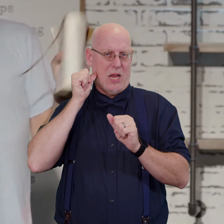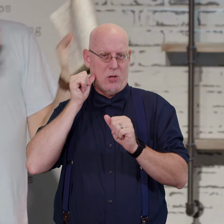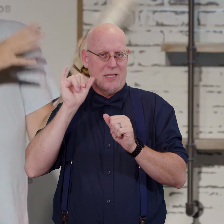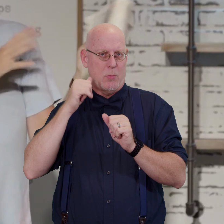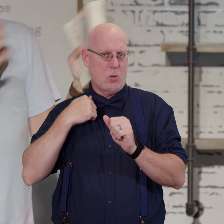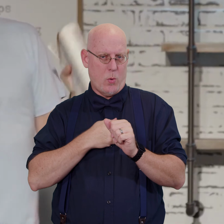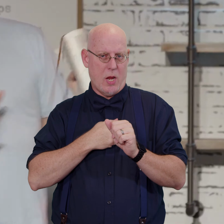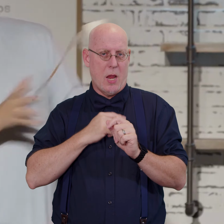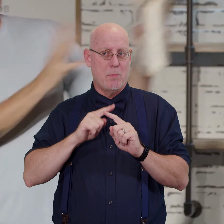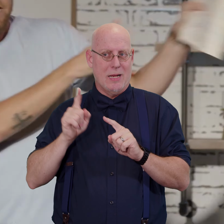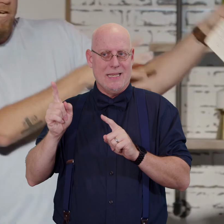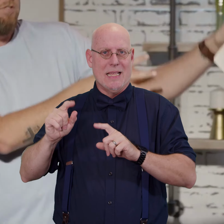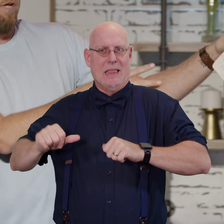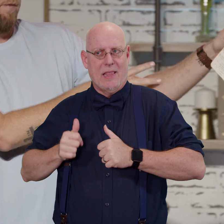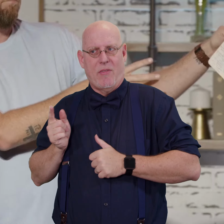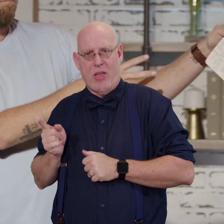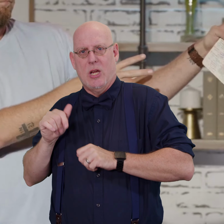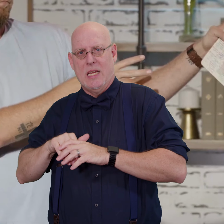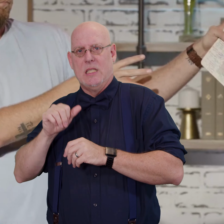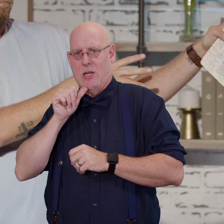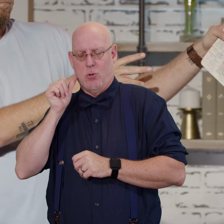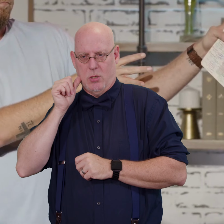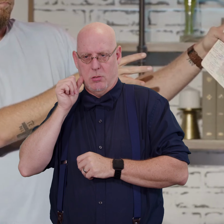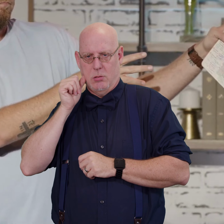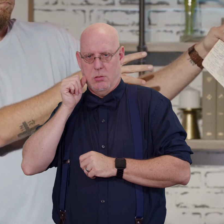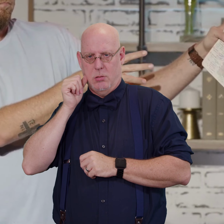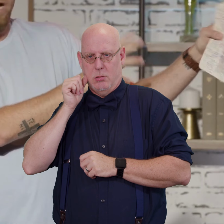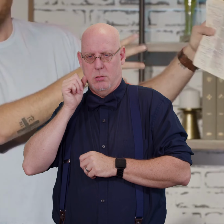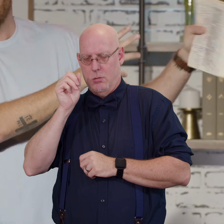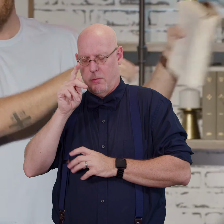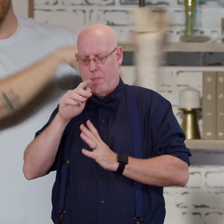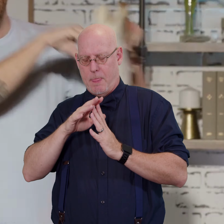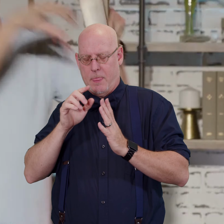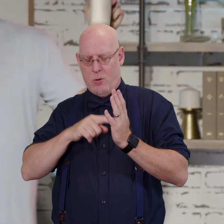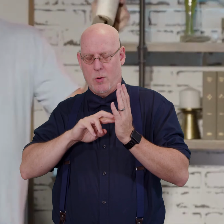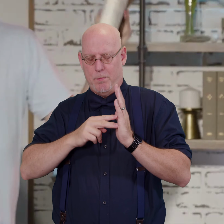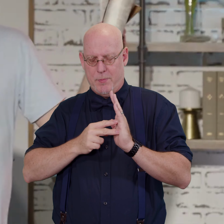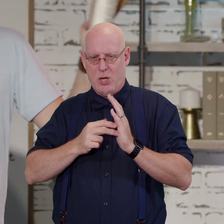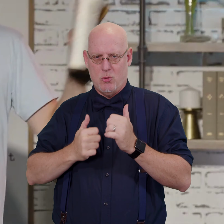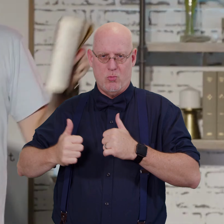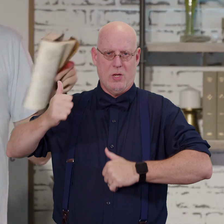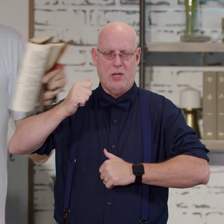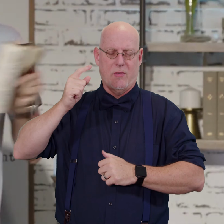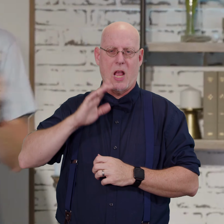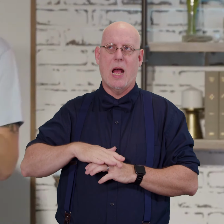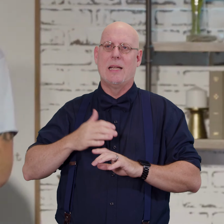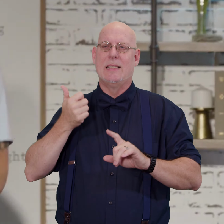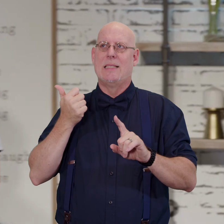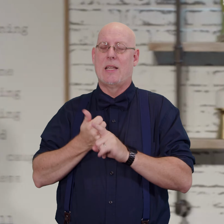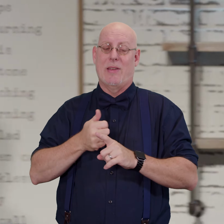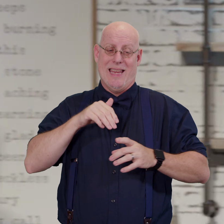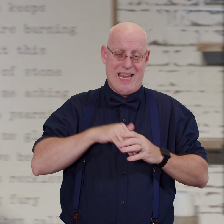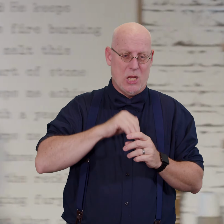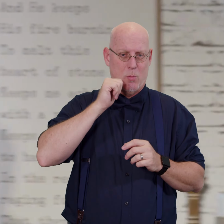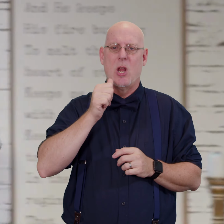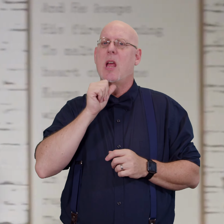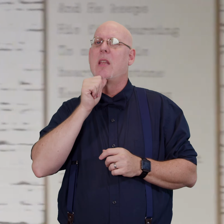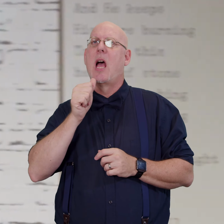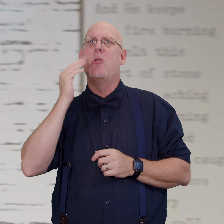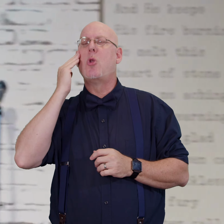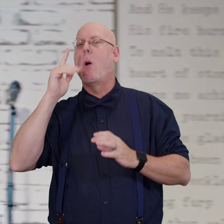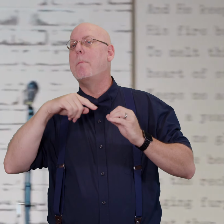like we remember yesterday, but he is in yesterday. Right? This is what we mean by the transcendence of God. He is in tomorrow.